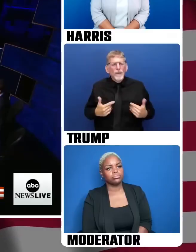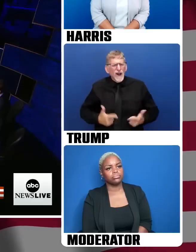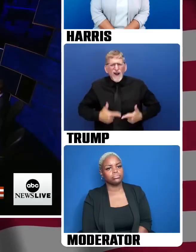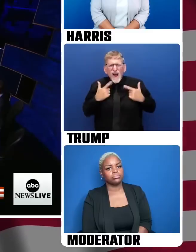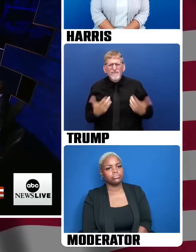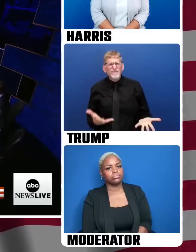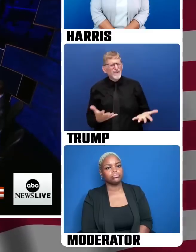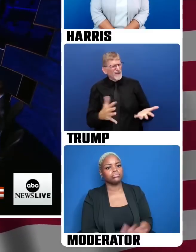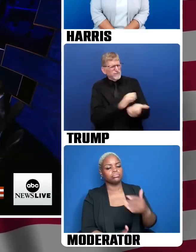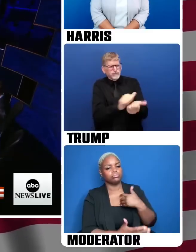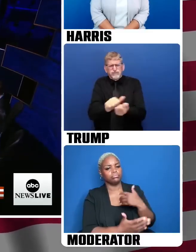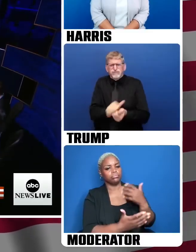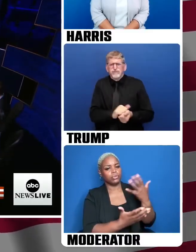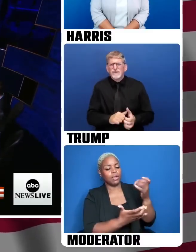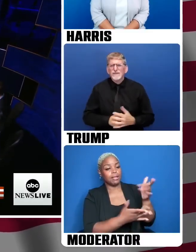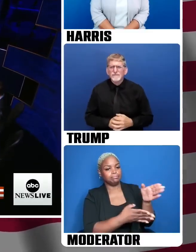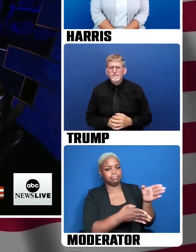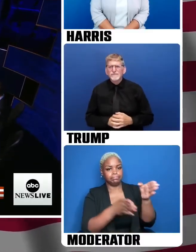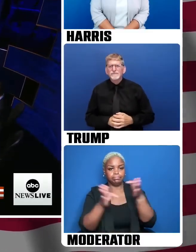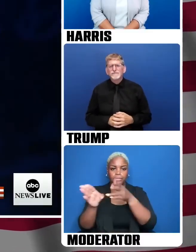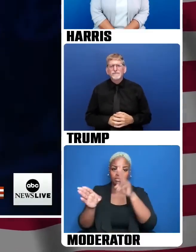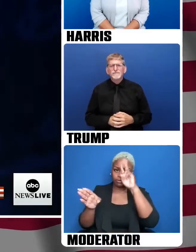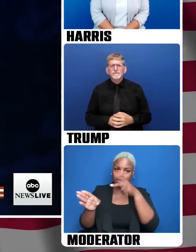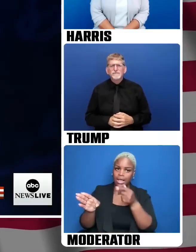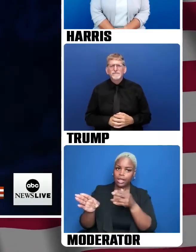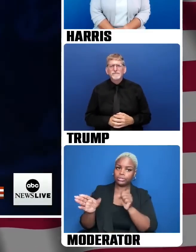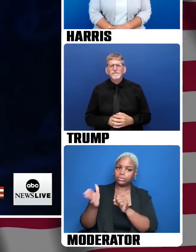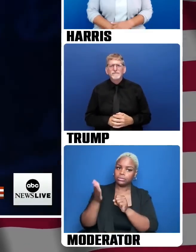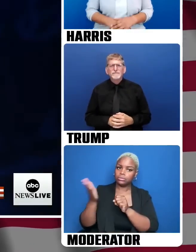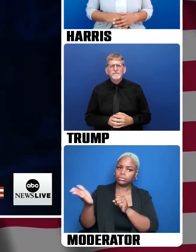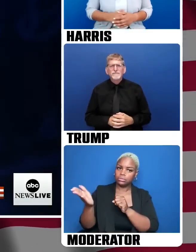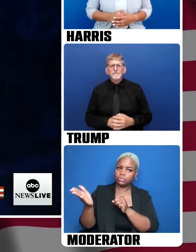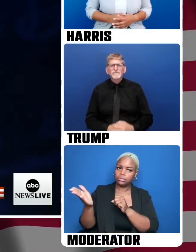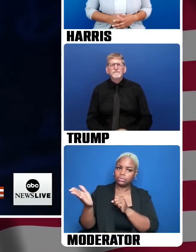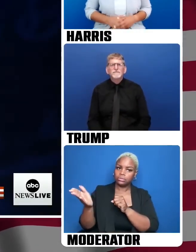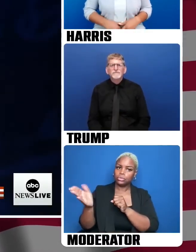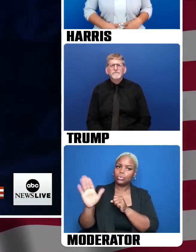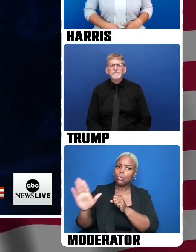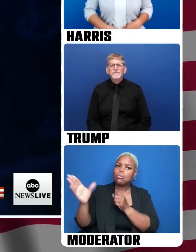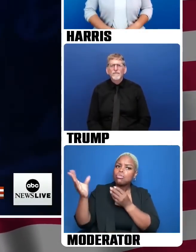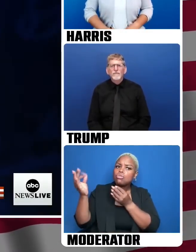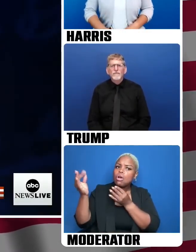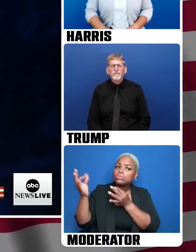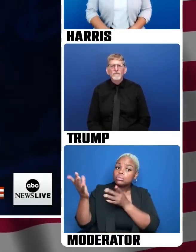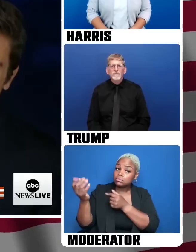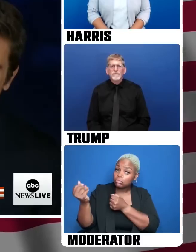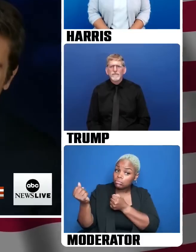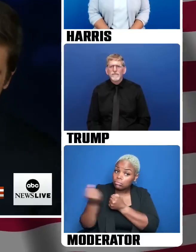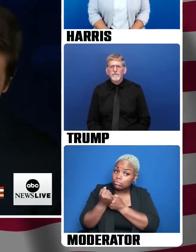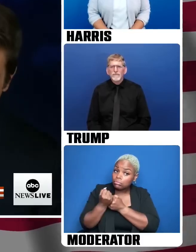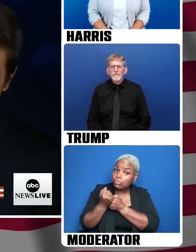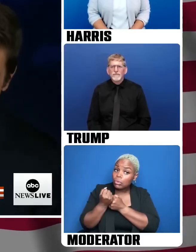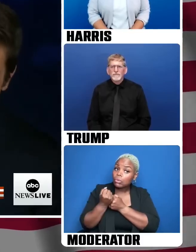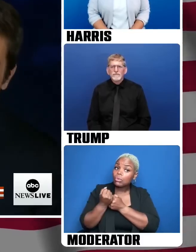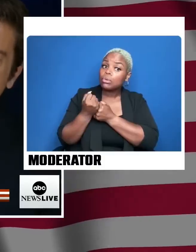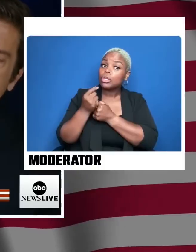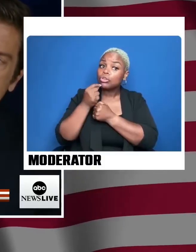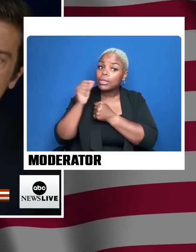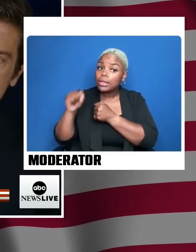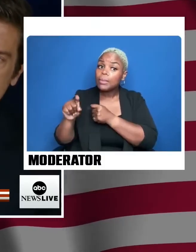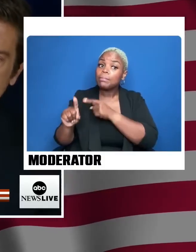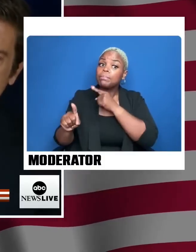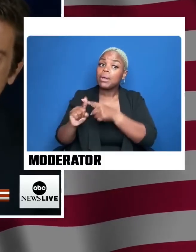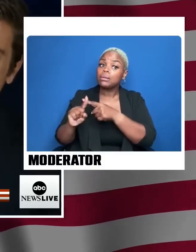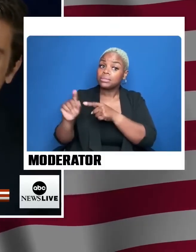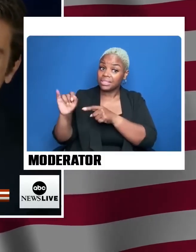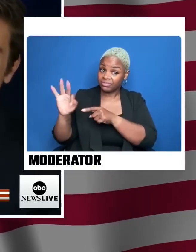Vice President Harris. I want to get your thoughts on support for Ukraine in this moment, but also, as Commander-in-Chief, if elected, how